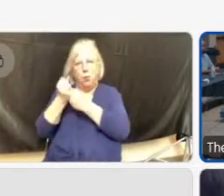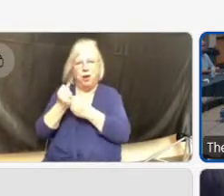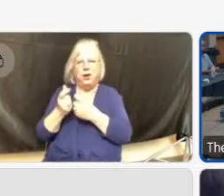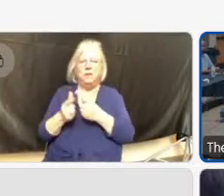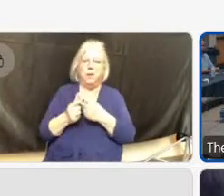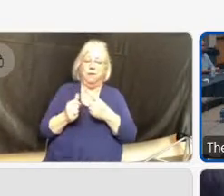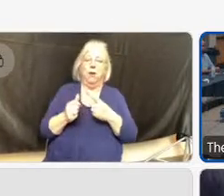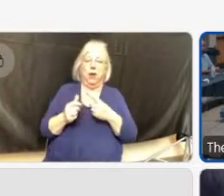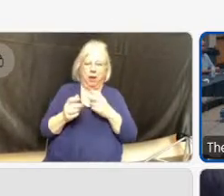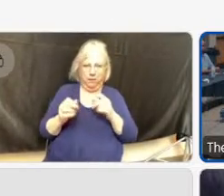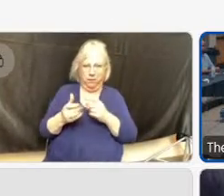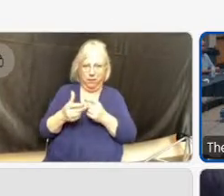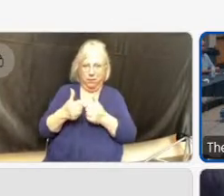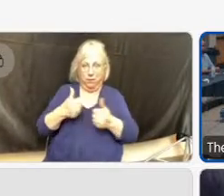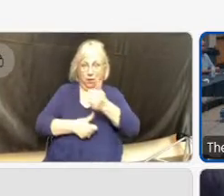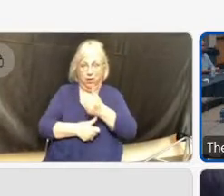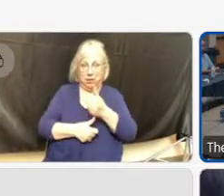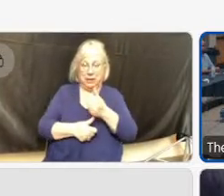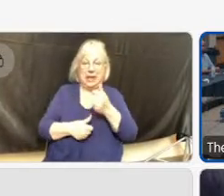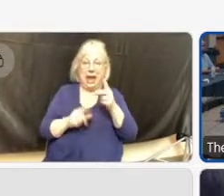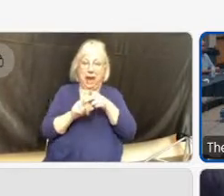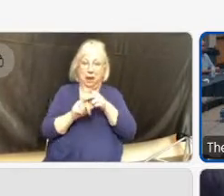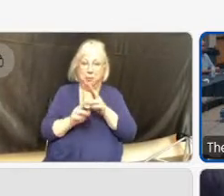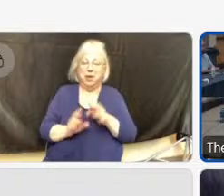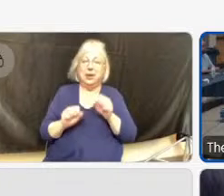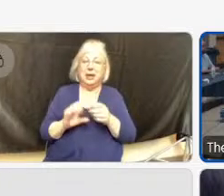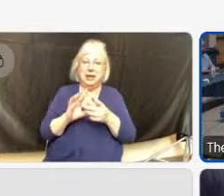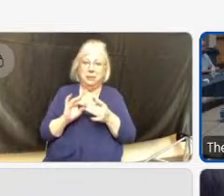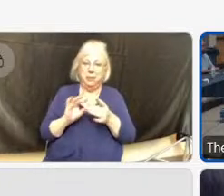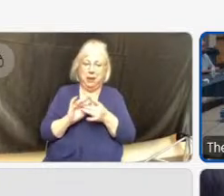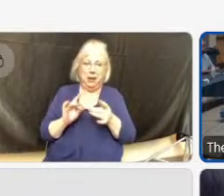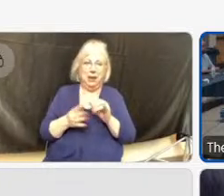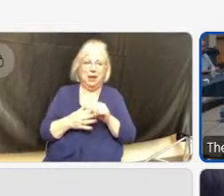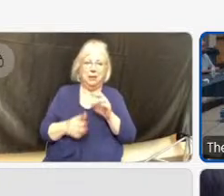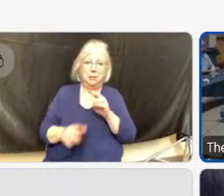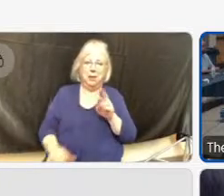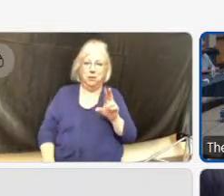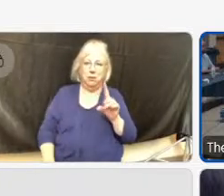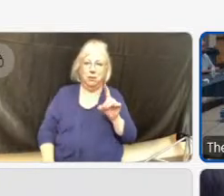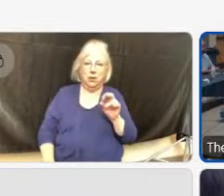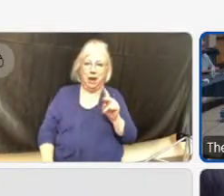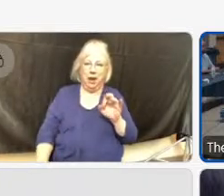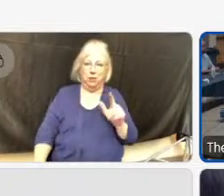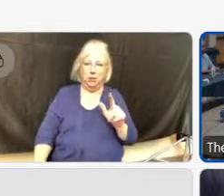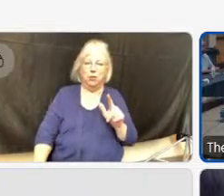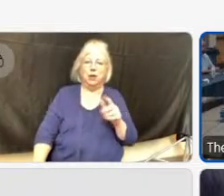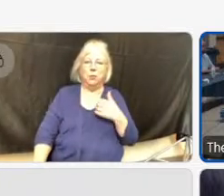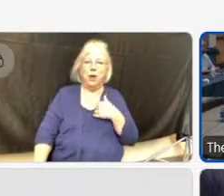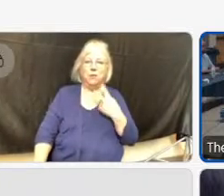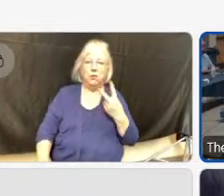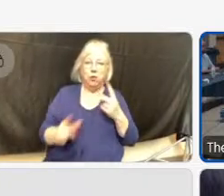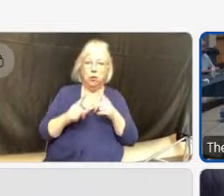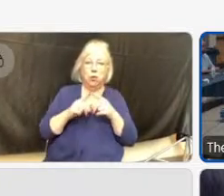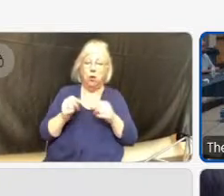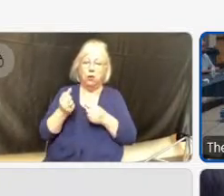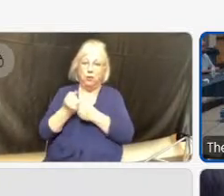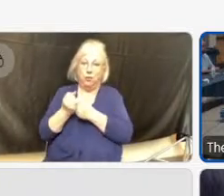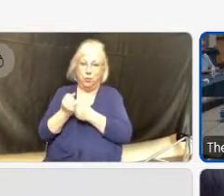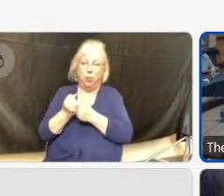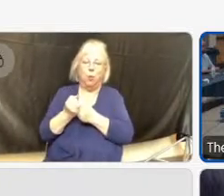first opportunity to speak, which I think is Mr. Dale there. There are 2 cards in support of, just so you'll